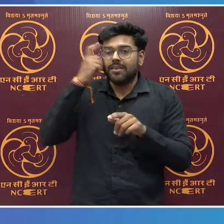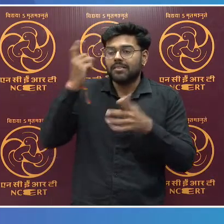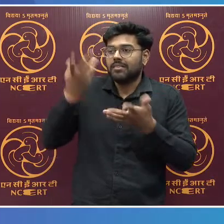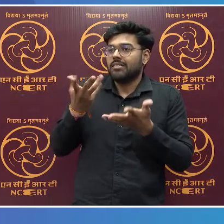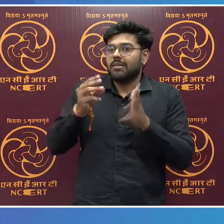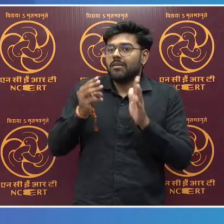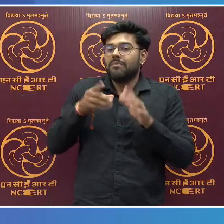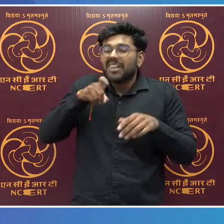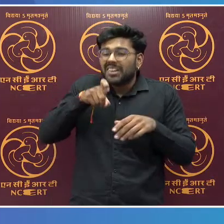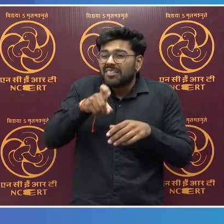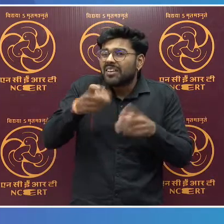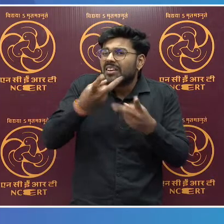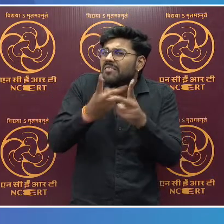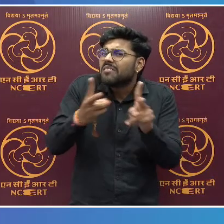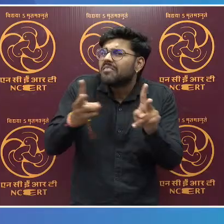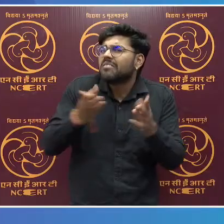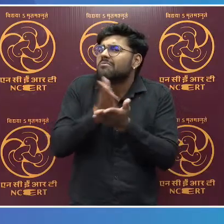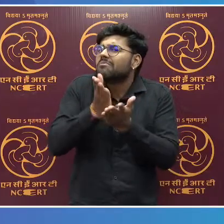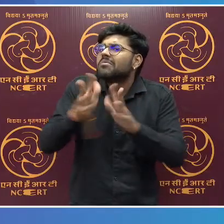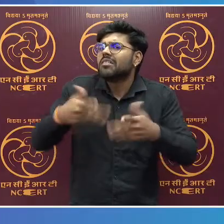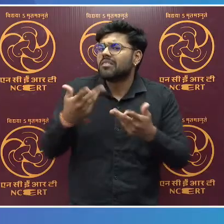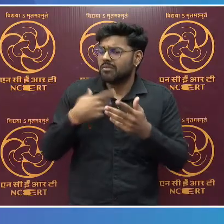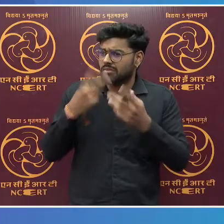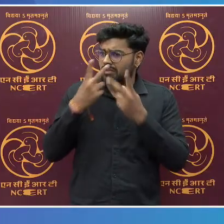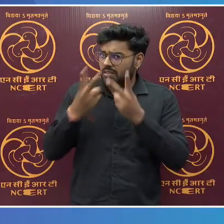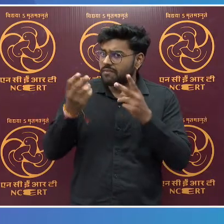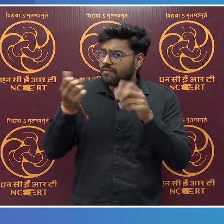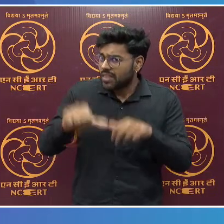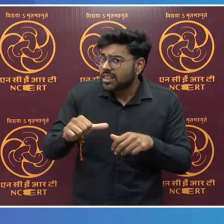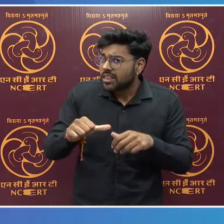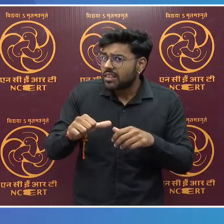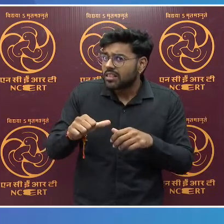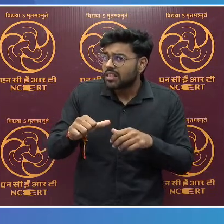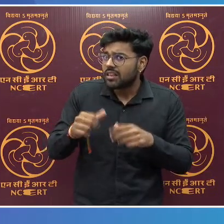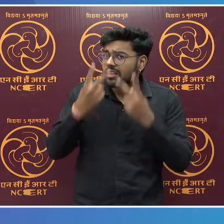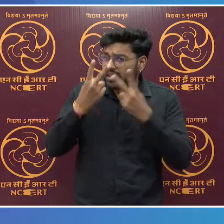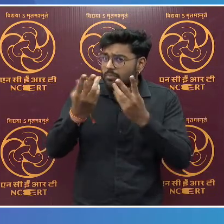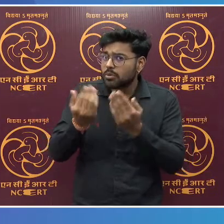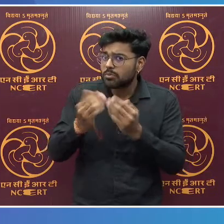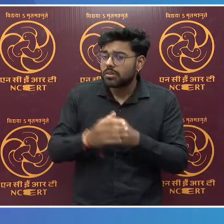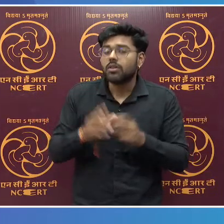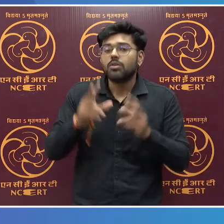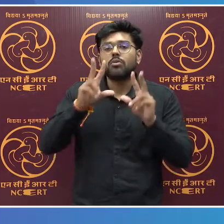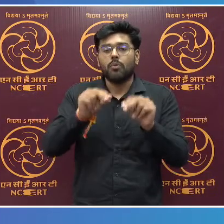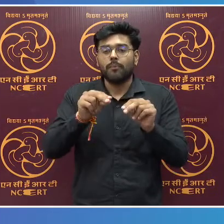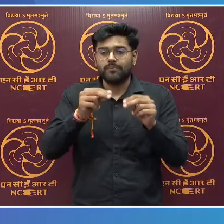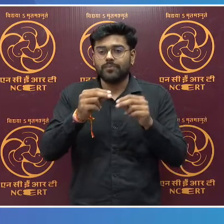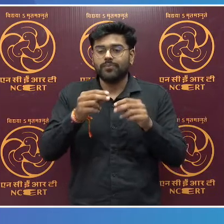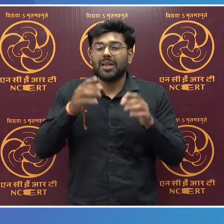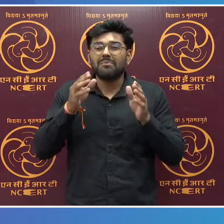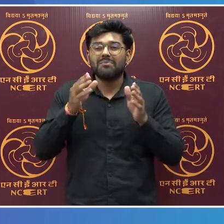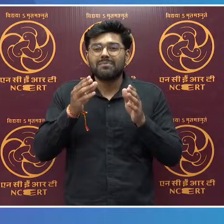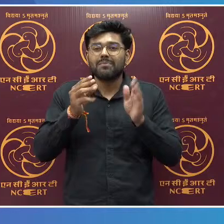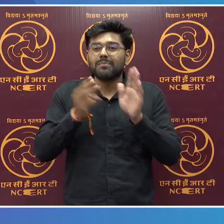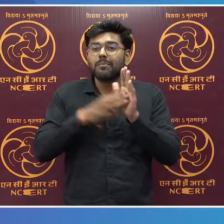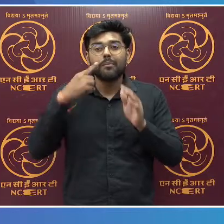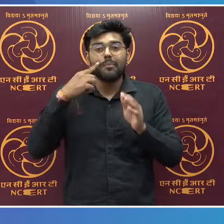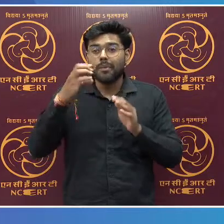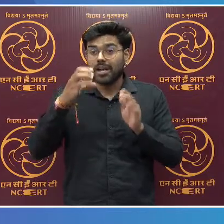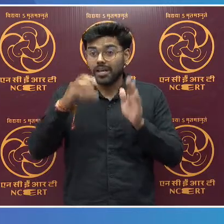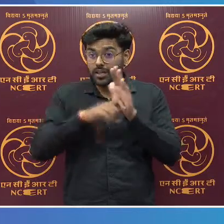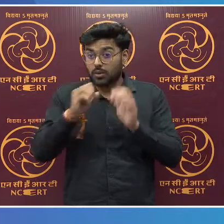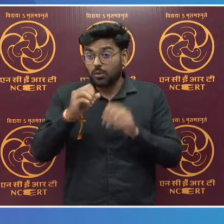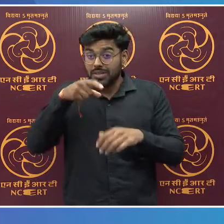of microorganisms, and can we see them with the naked eyes? No, it's not possible because micro, right? So the